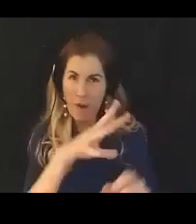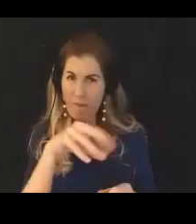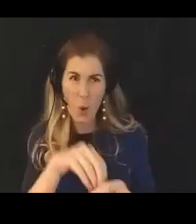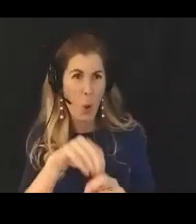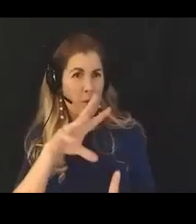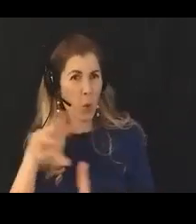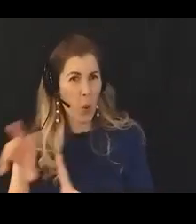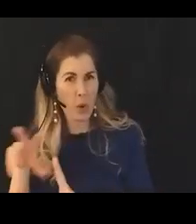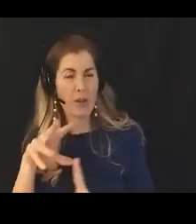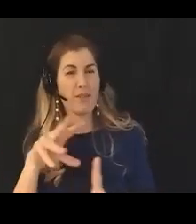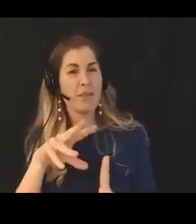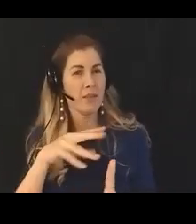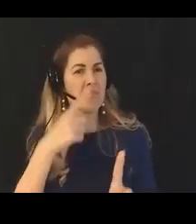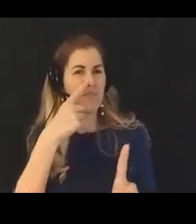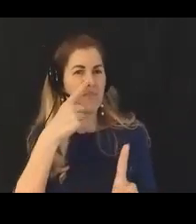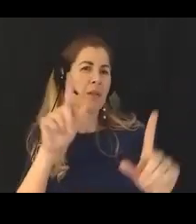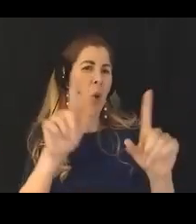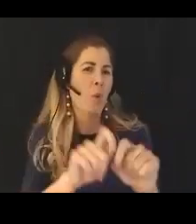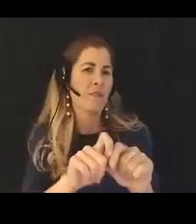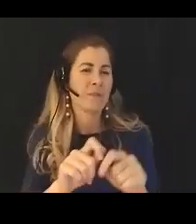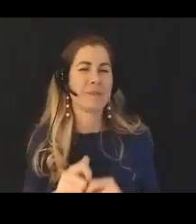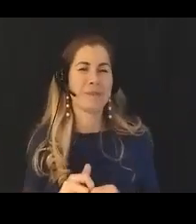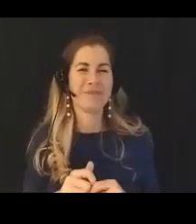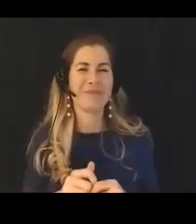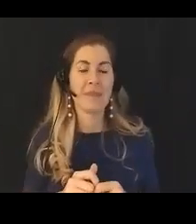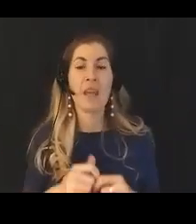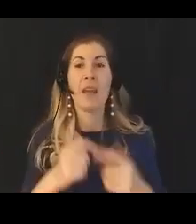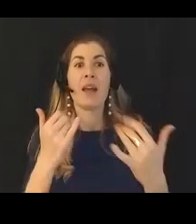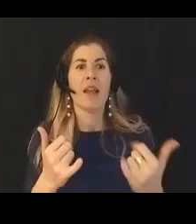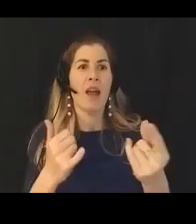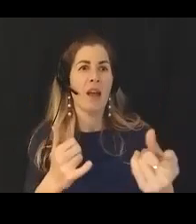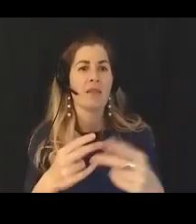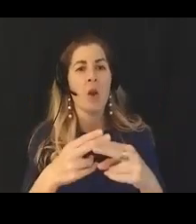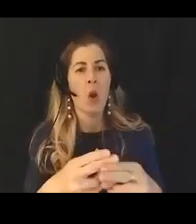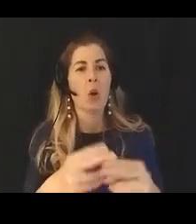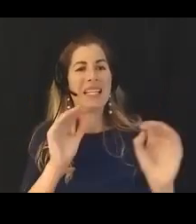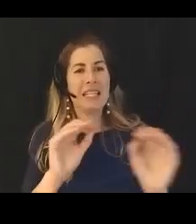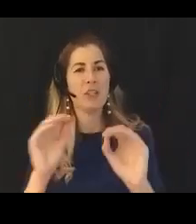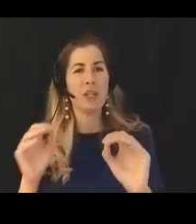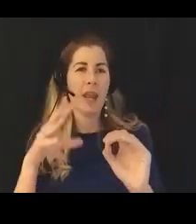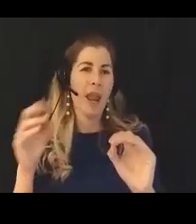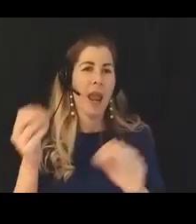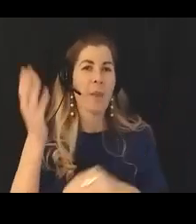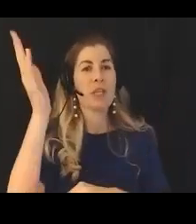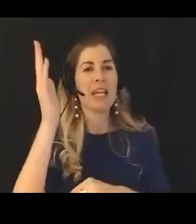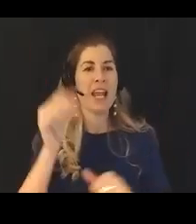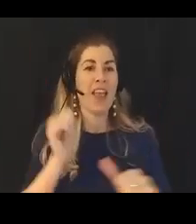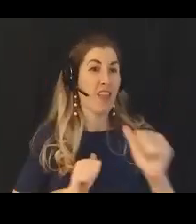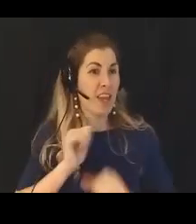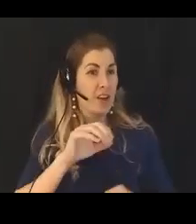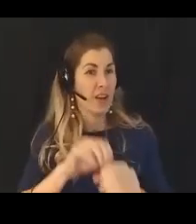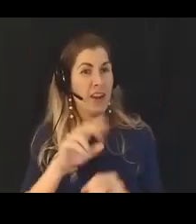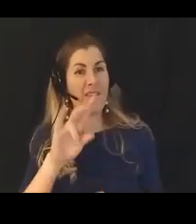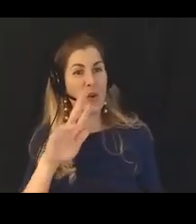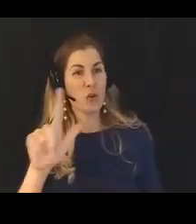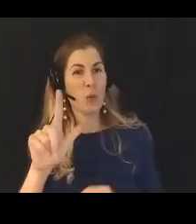be recorded. Today's workshop is called Teaching and Presenting Theater in a Virtual